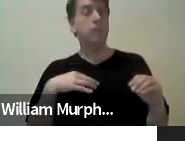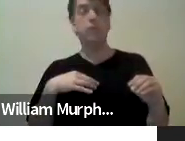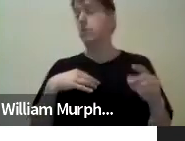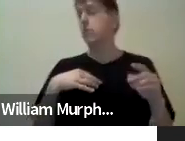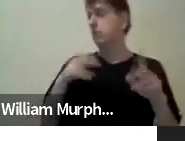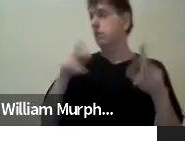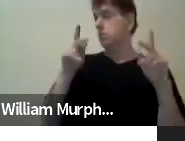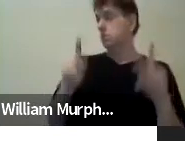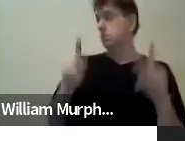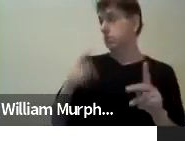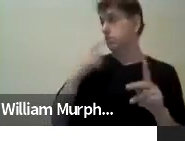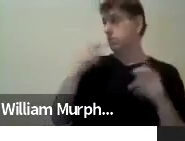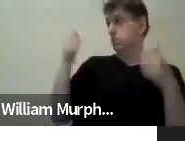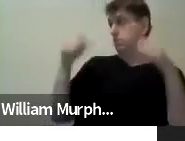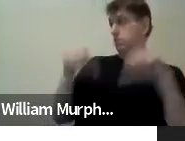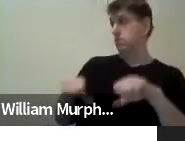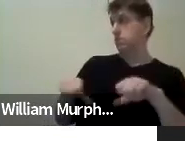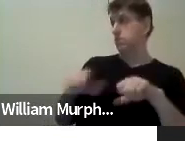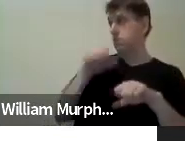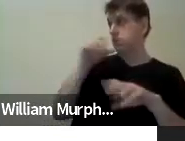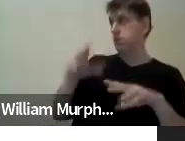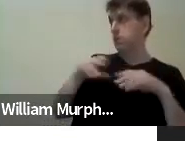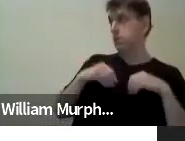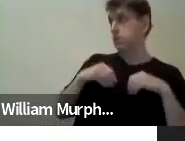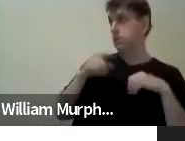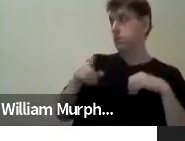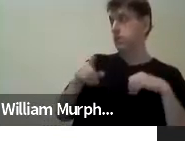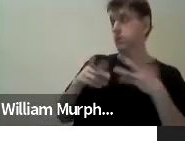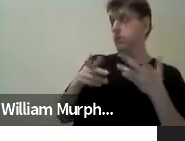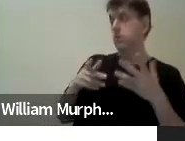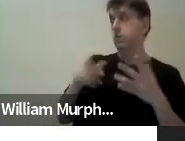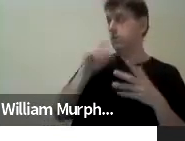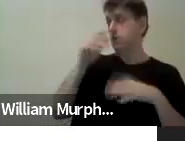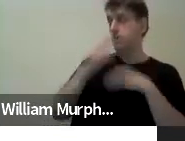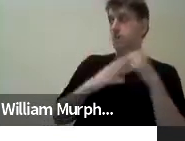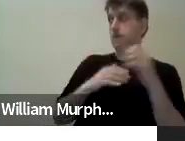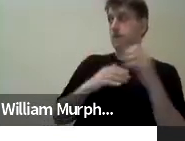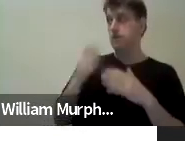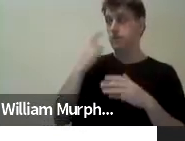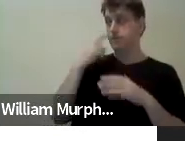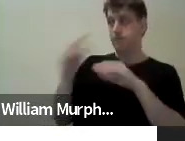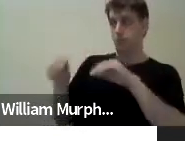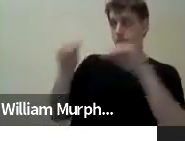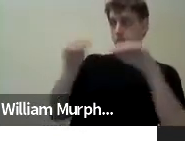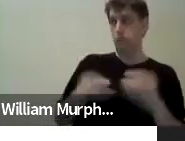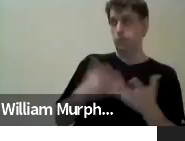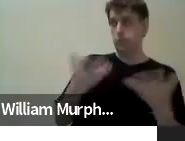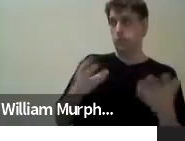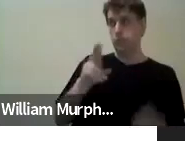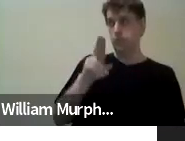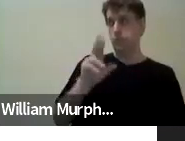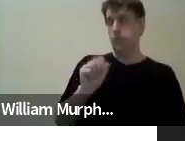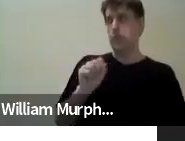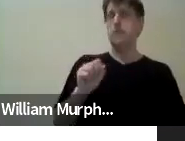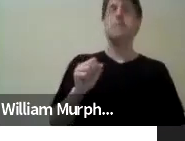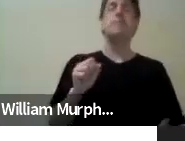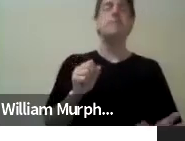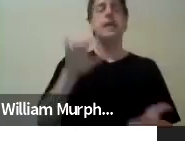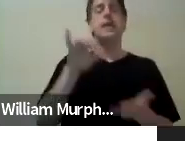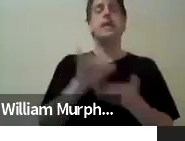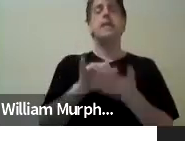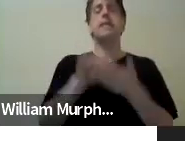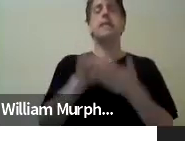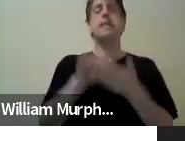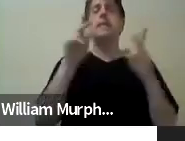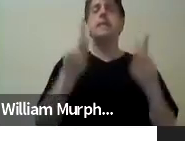denied them housing, saying that they weren't comfortable renting to somebody who had just immigrated to the US. That person may